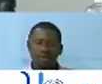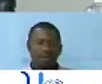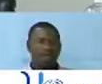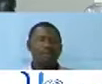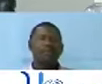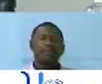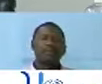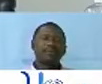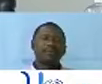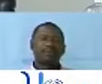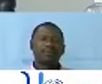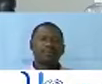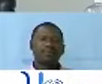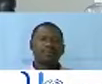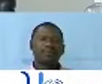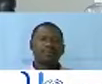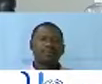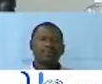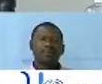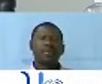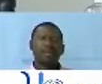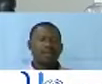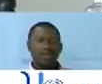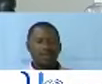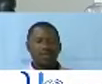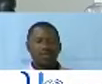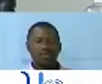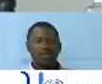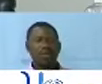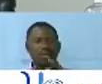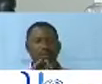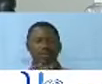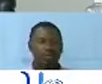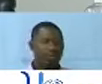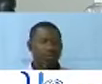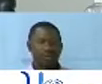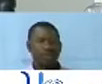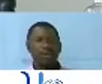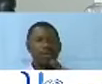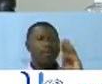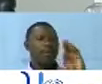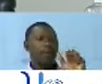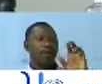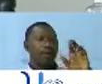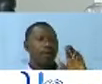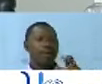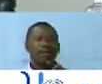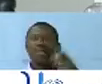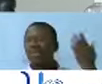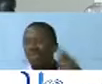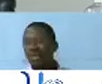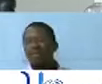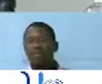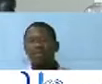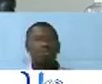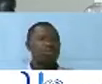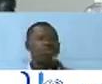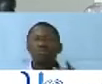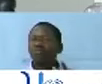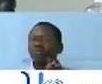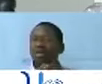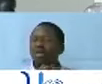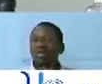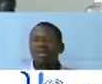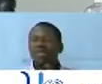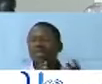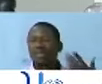And you're just telling us that the bar was not united at this point.